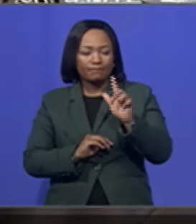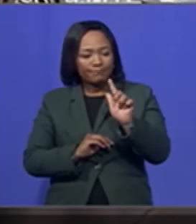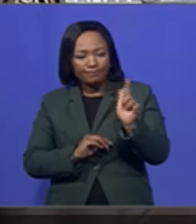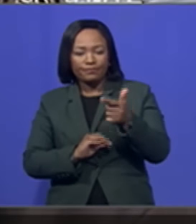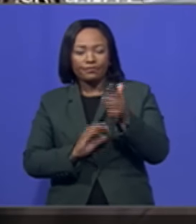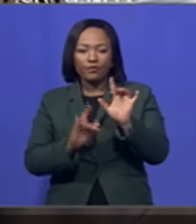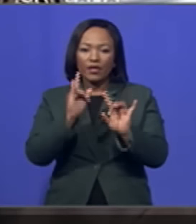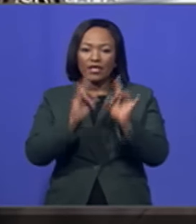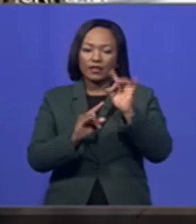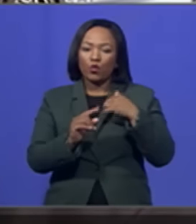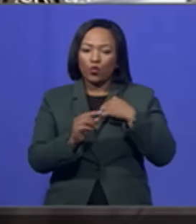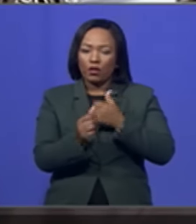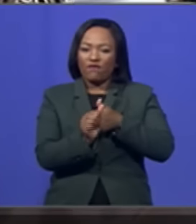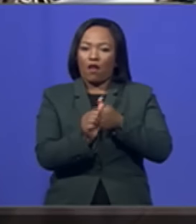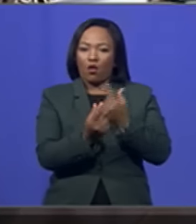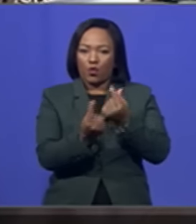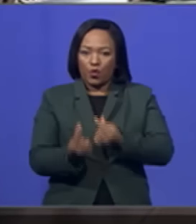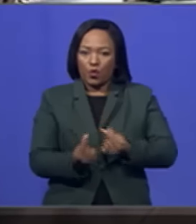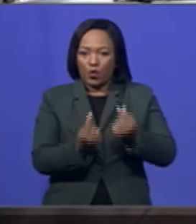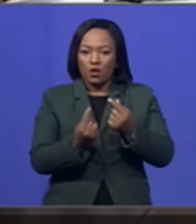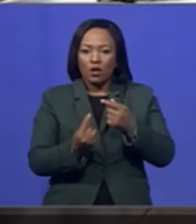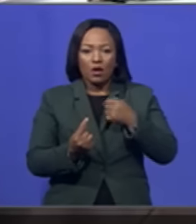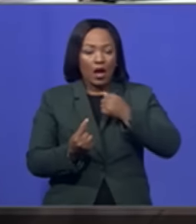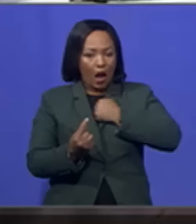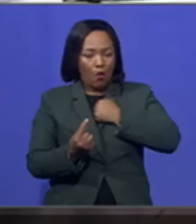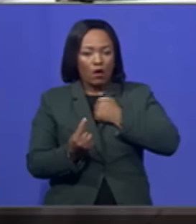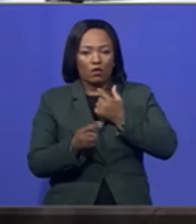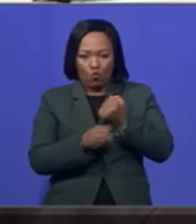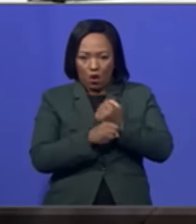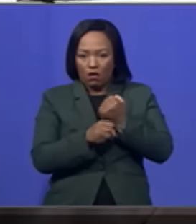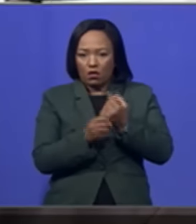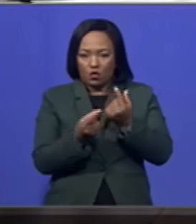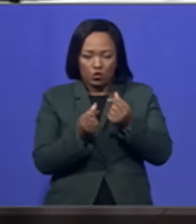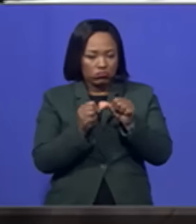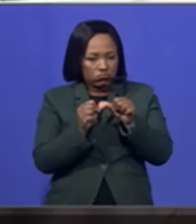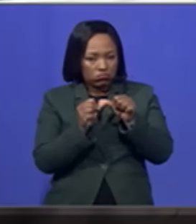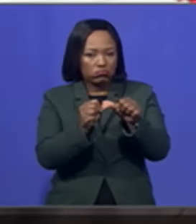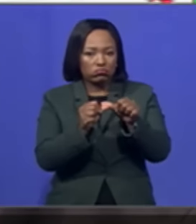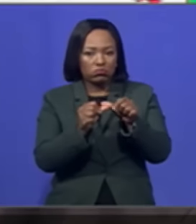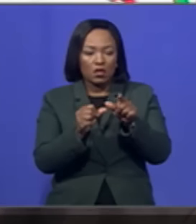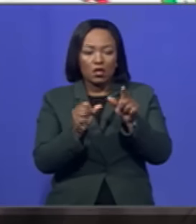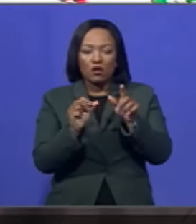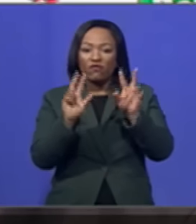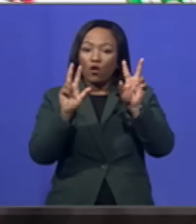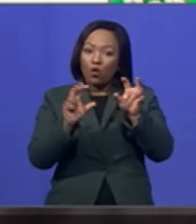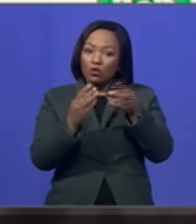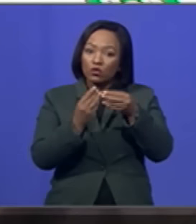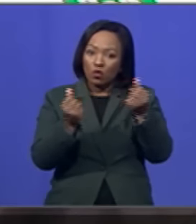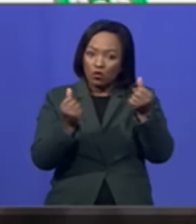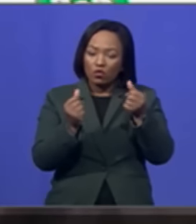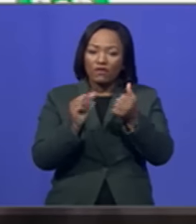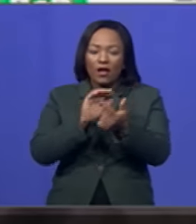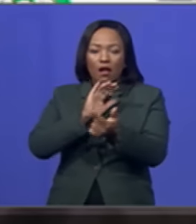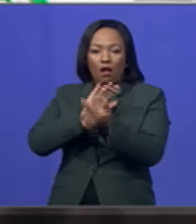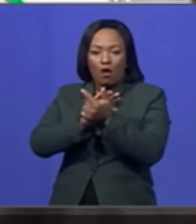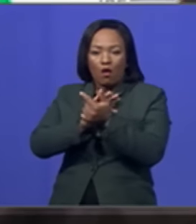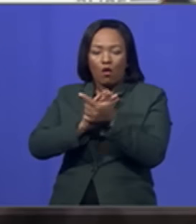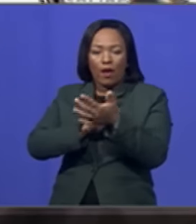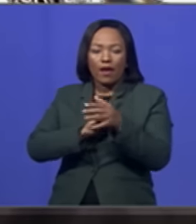cities. So ours is that we must intensify that campaign so that we are able to then deal with all the bylaw enforcement in